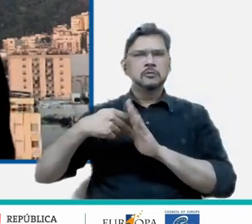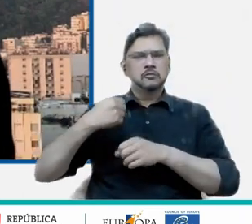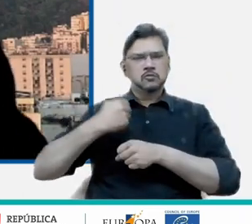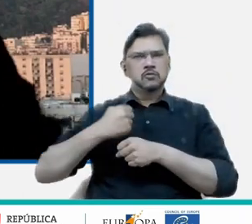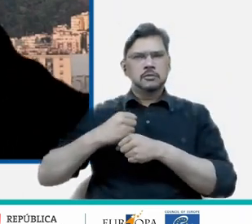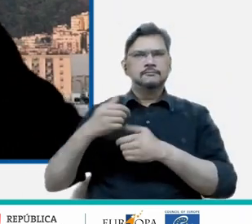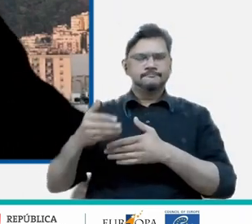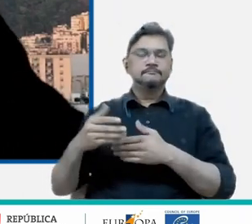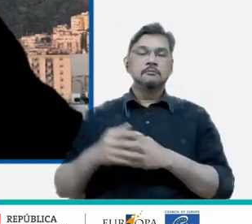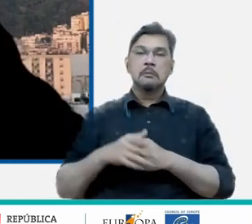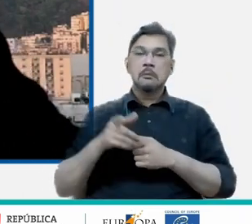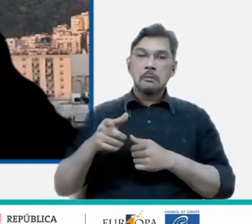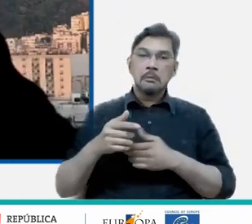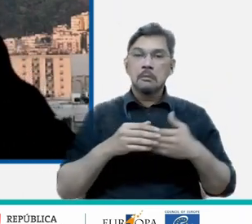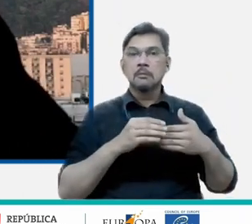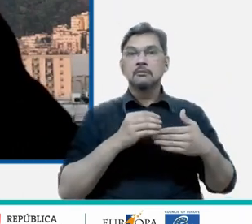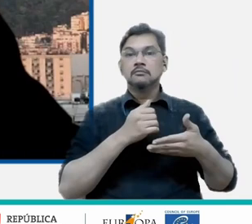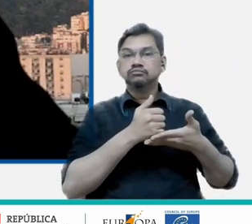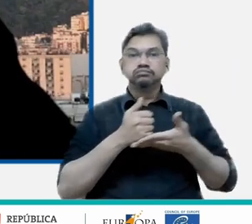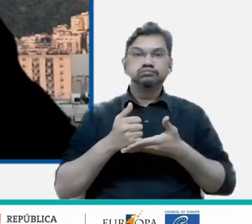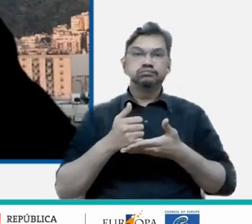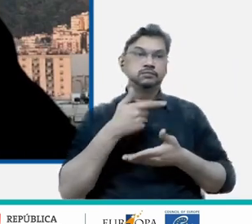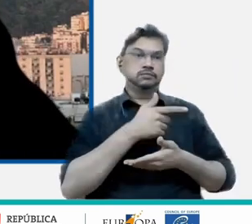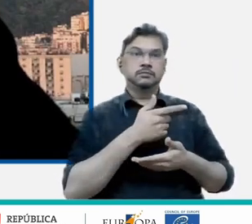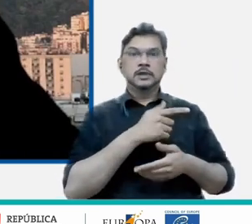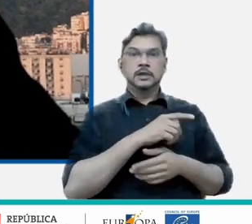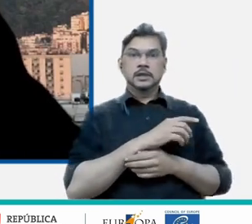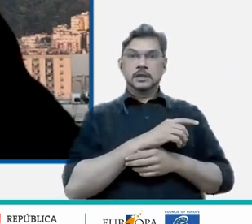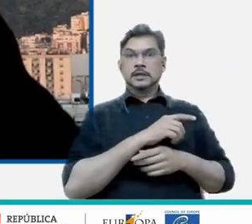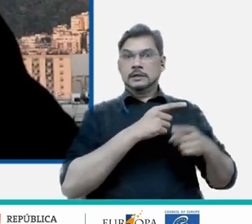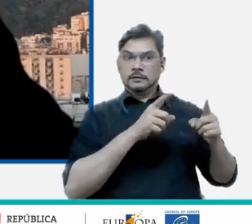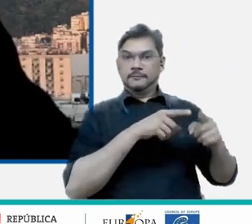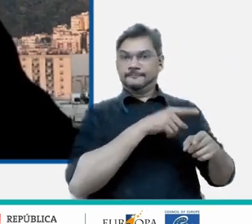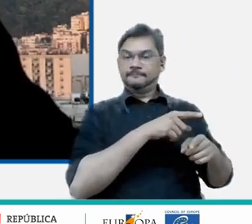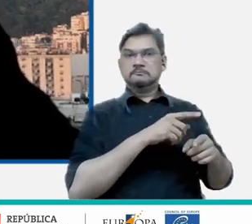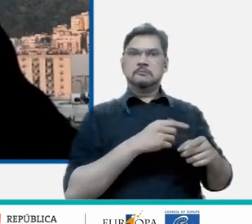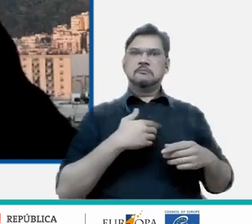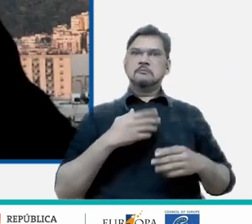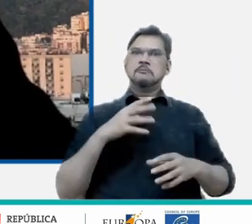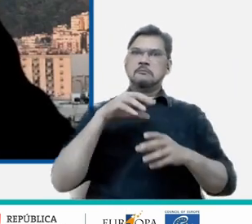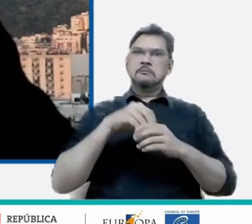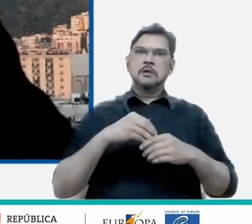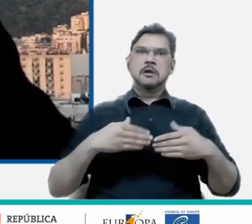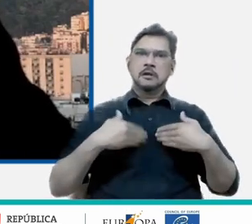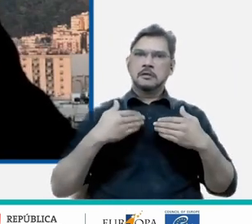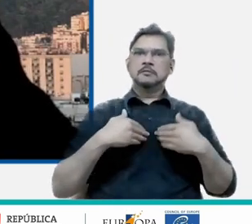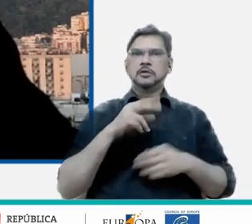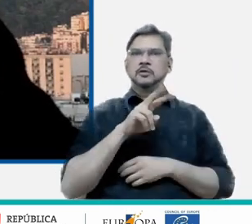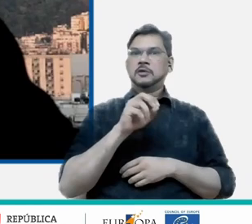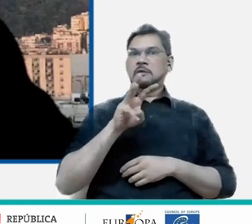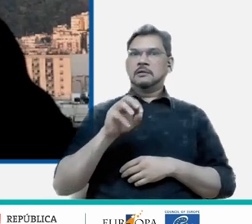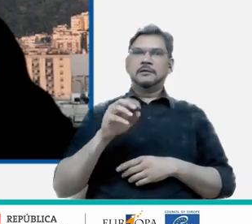and we are very, very happy to be a partner of MCR 2030. So the Alliance includes public and private financial institutions,